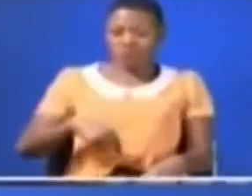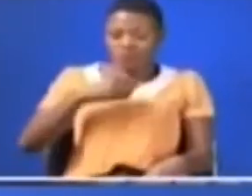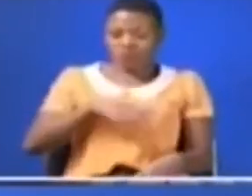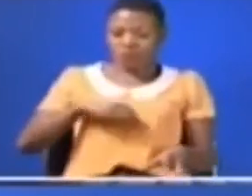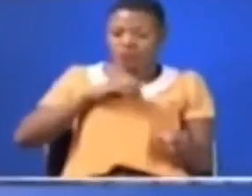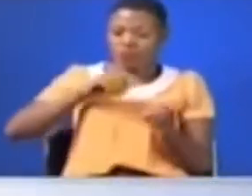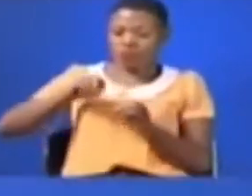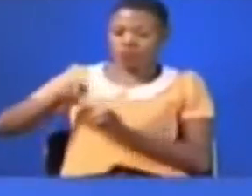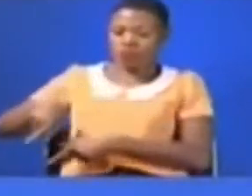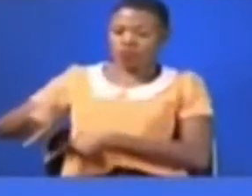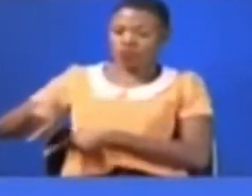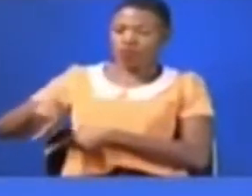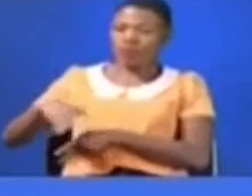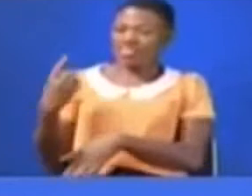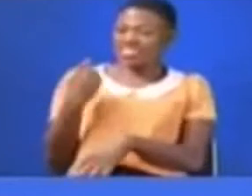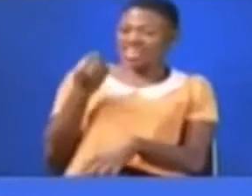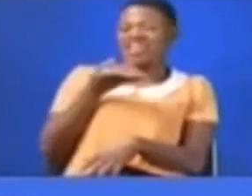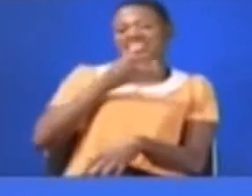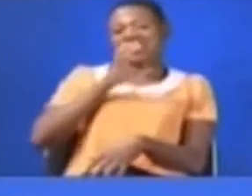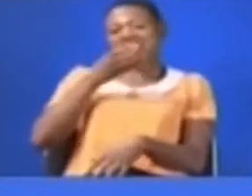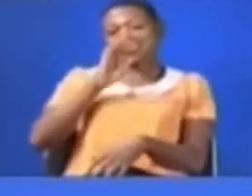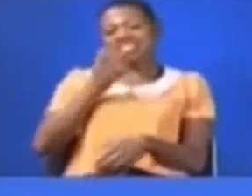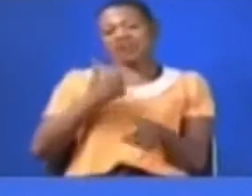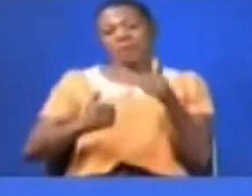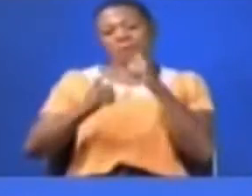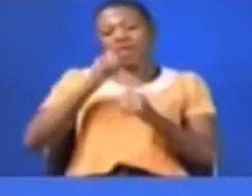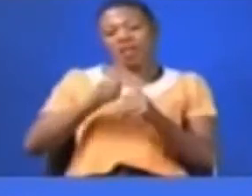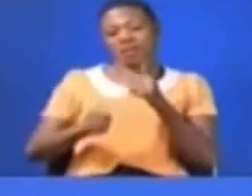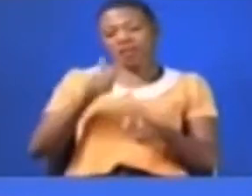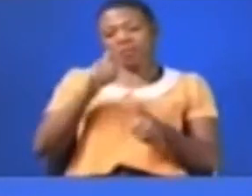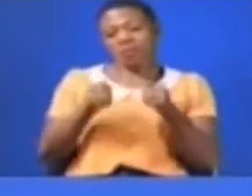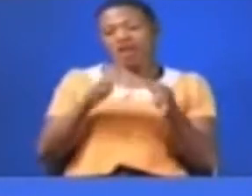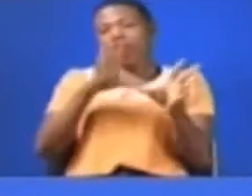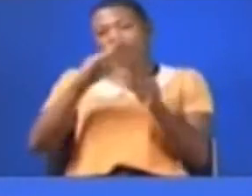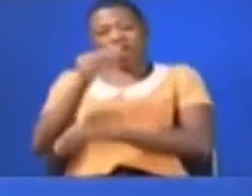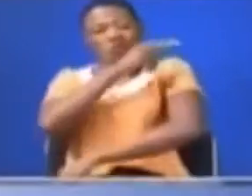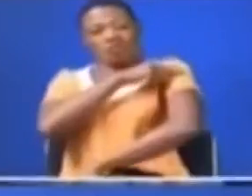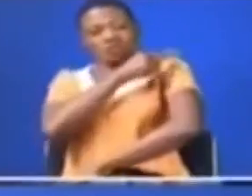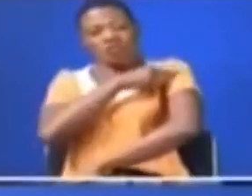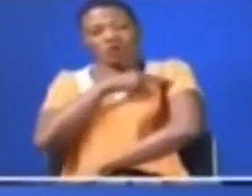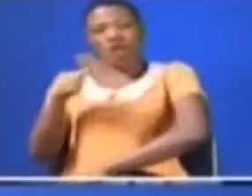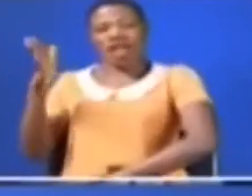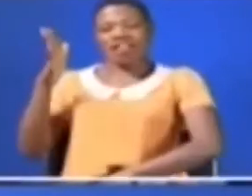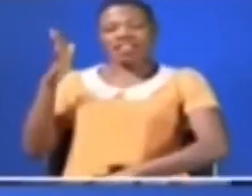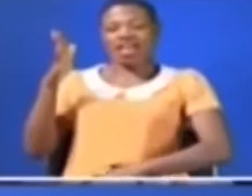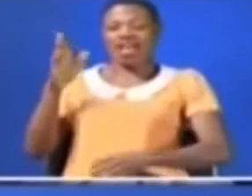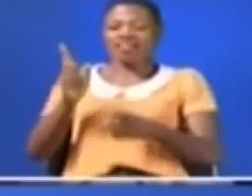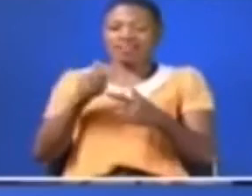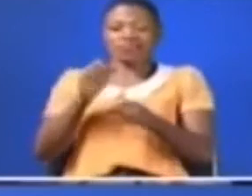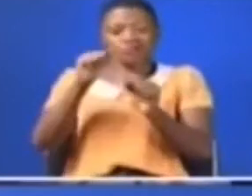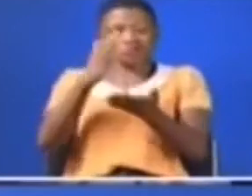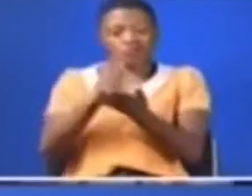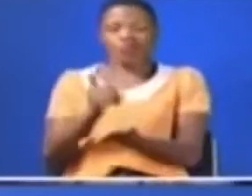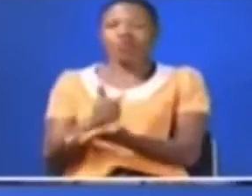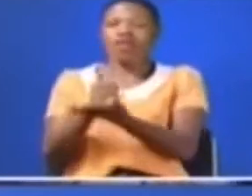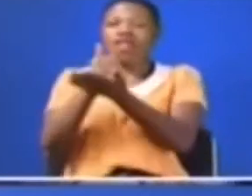Jana tuliweza kukunywa maziwa upande wa Rarwet, na tukaweza kupeleka hospitali wa Kapkatet, na tuliweza kuzaidiwa,